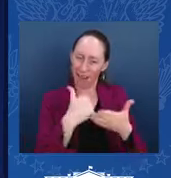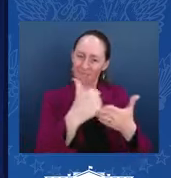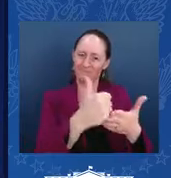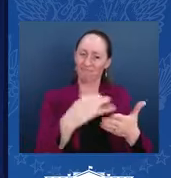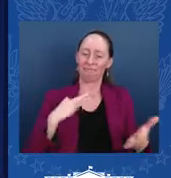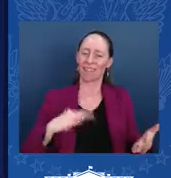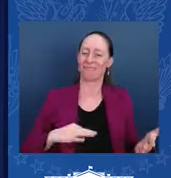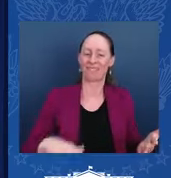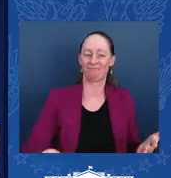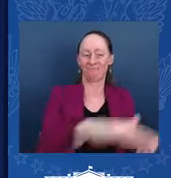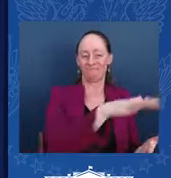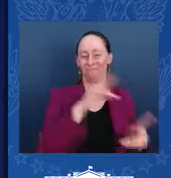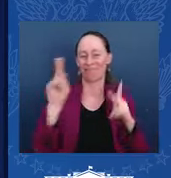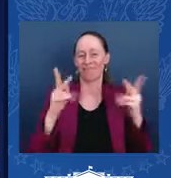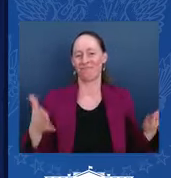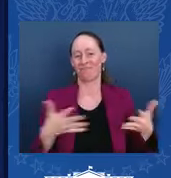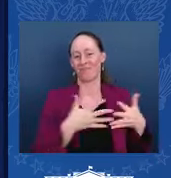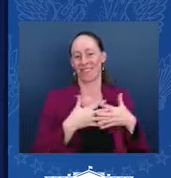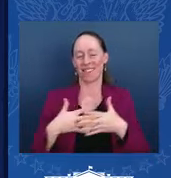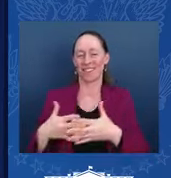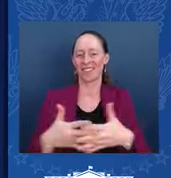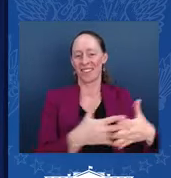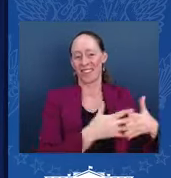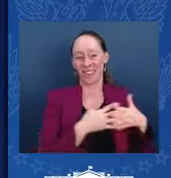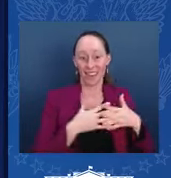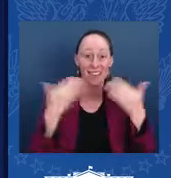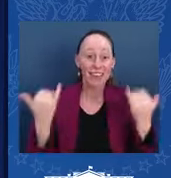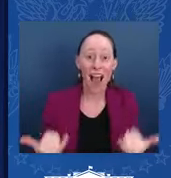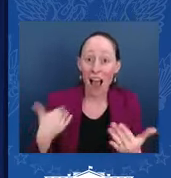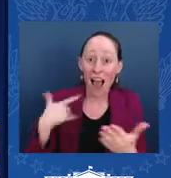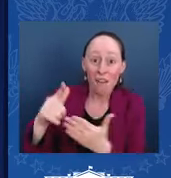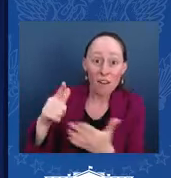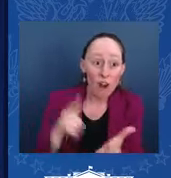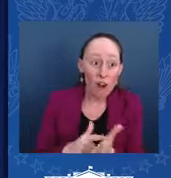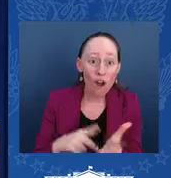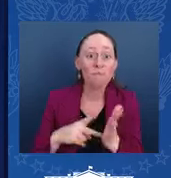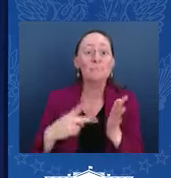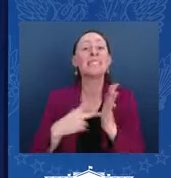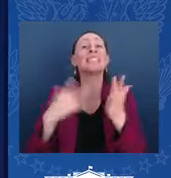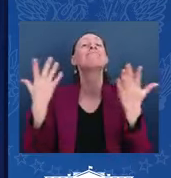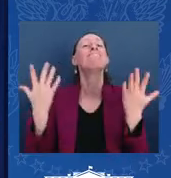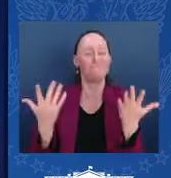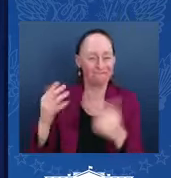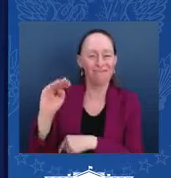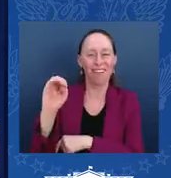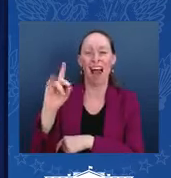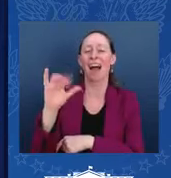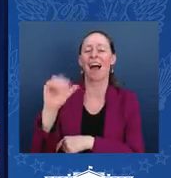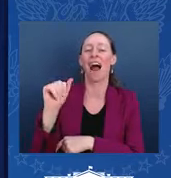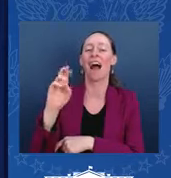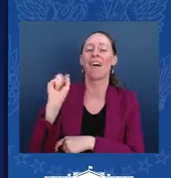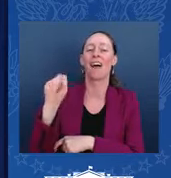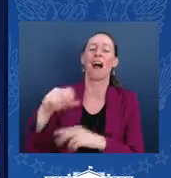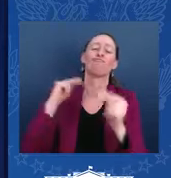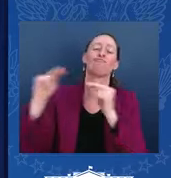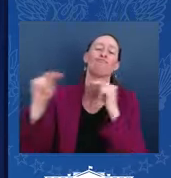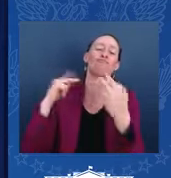Medicare finally negotiate lower prices, it also capped prescription drug costs for seniors total this year